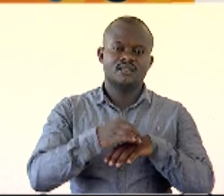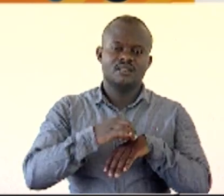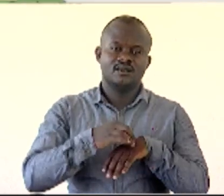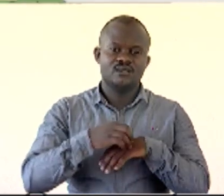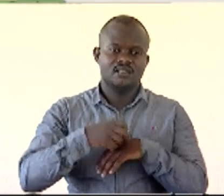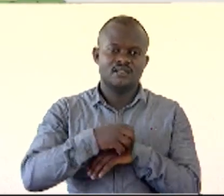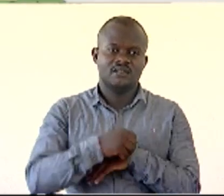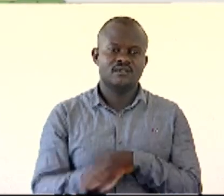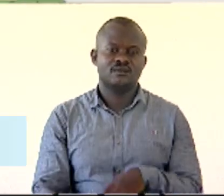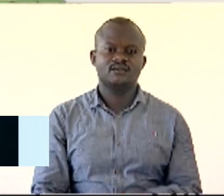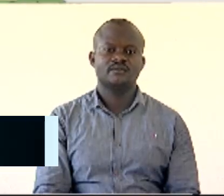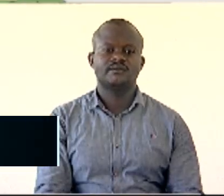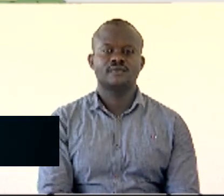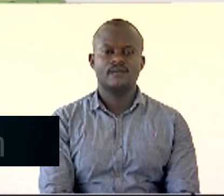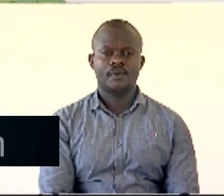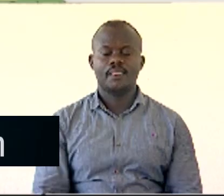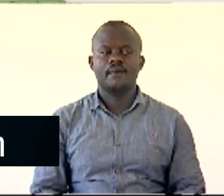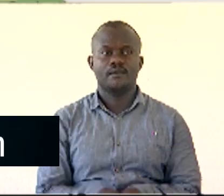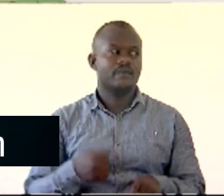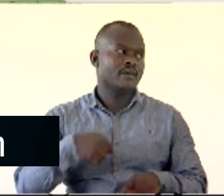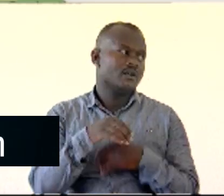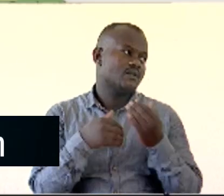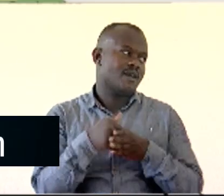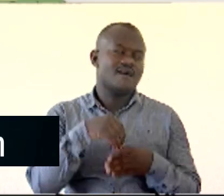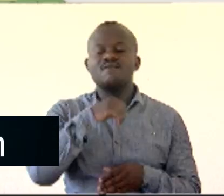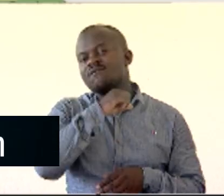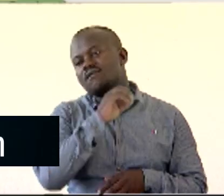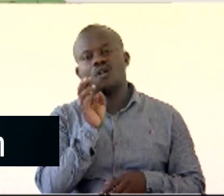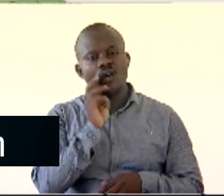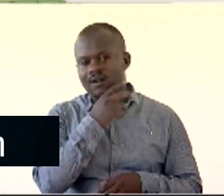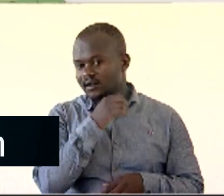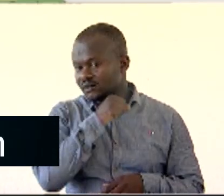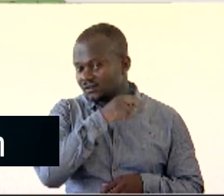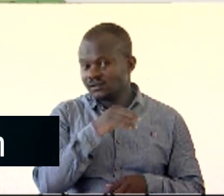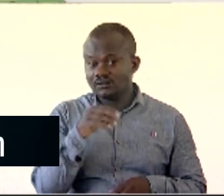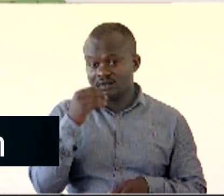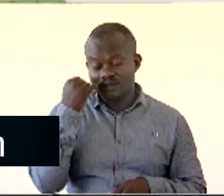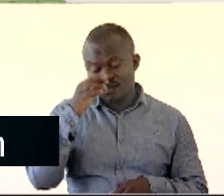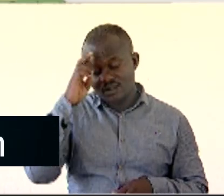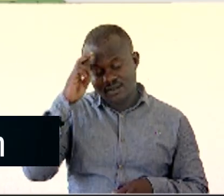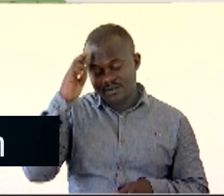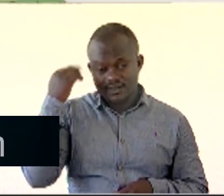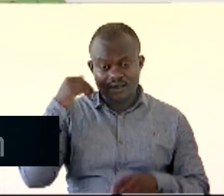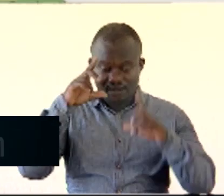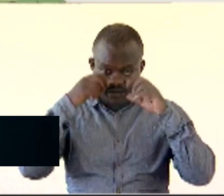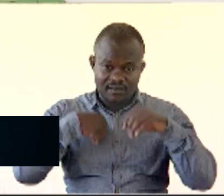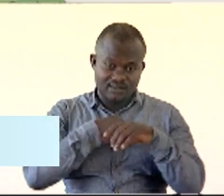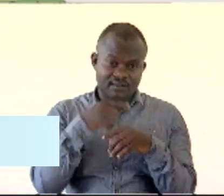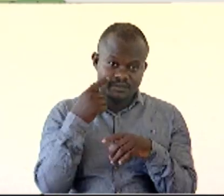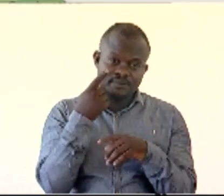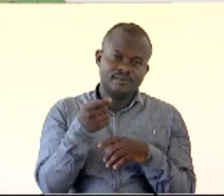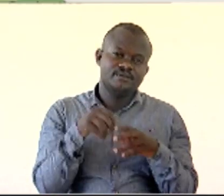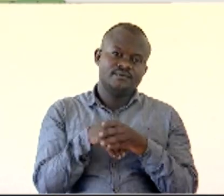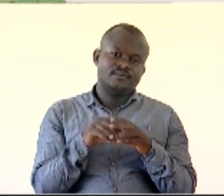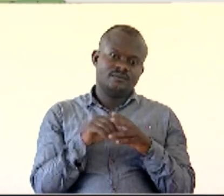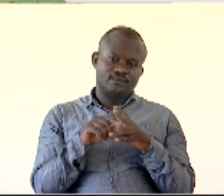cancer. We also have water pollution. Like if you remember in the photo we have seen at the beginning,